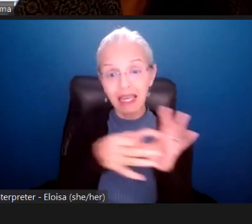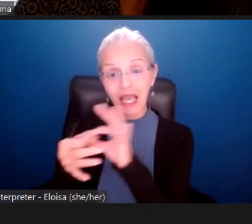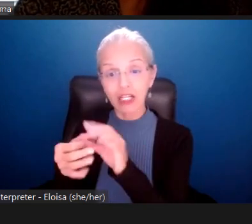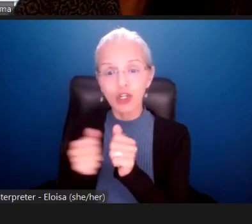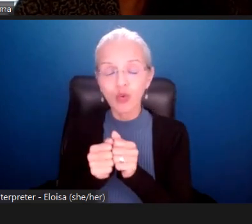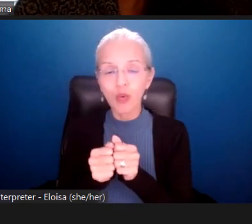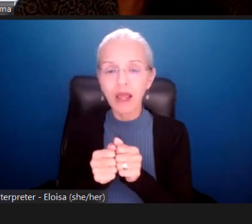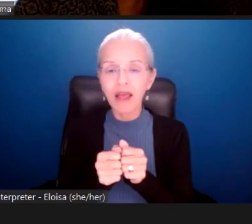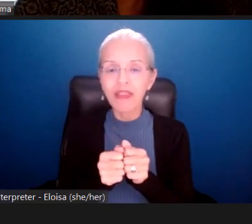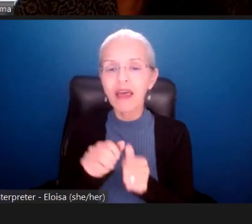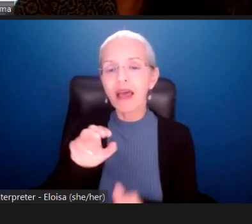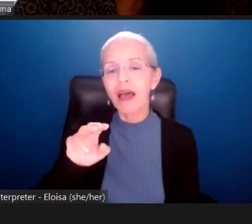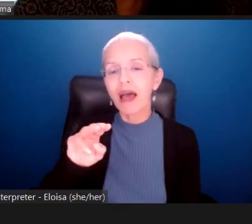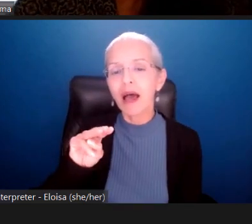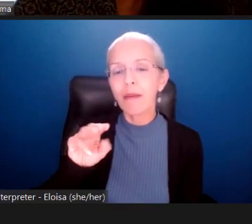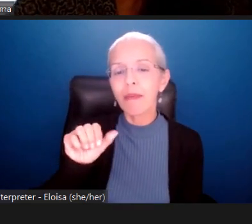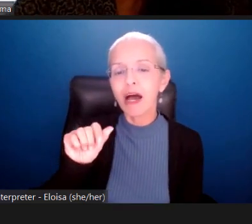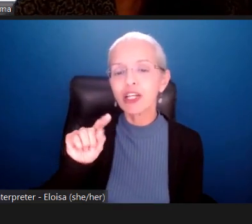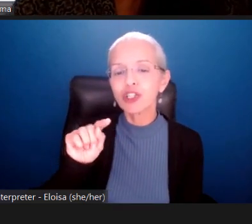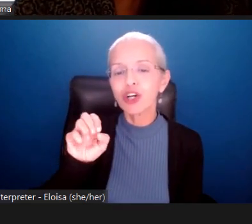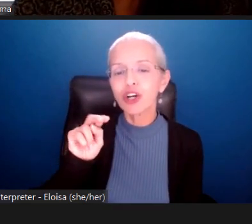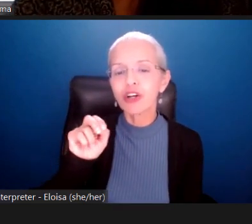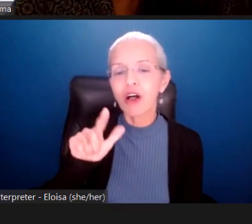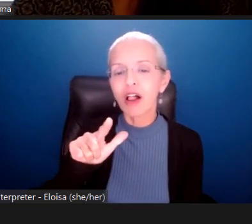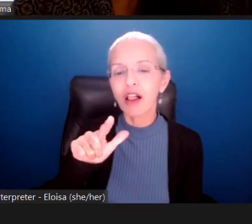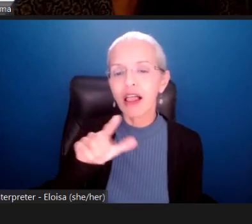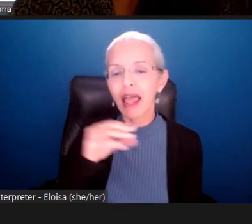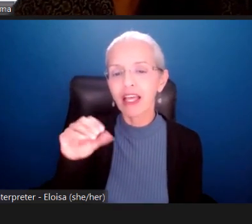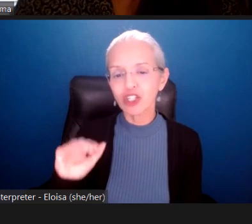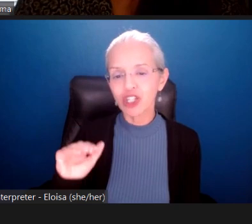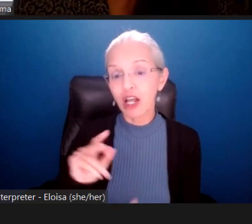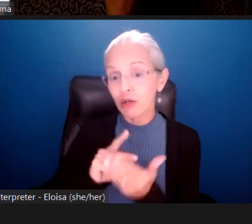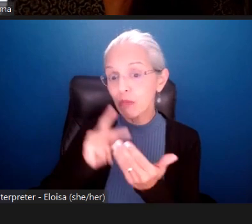child health programs themselves?